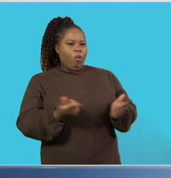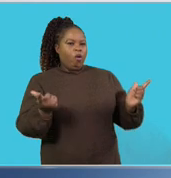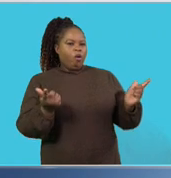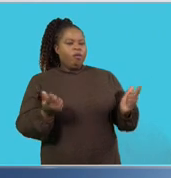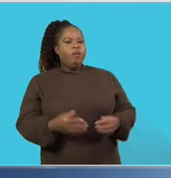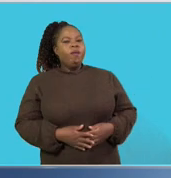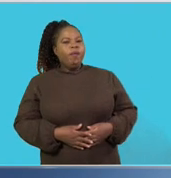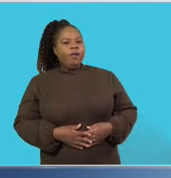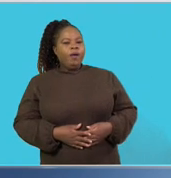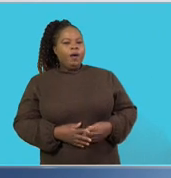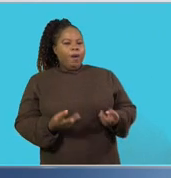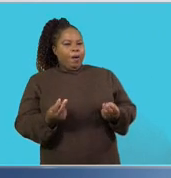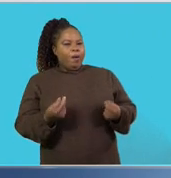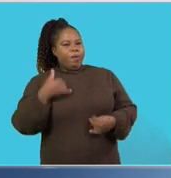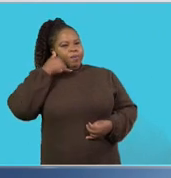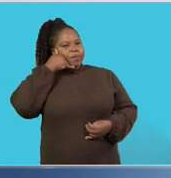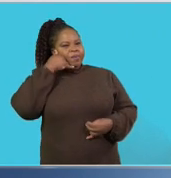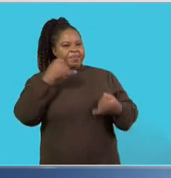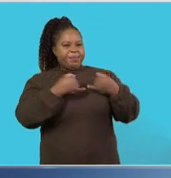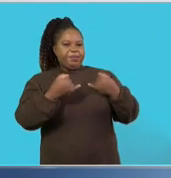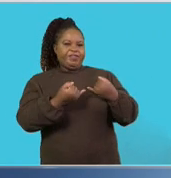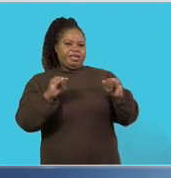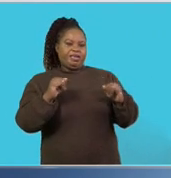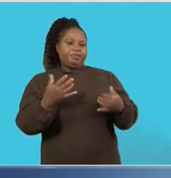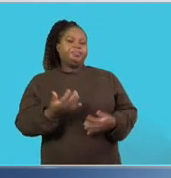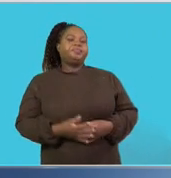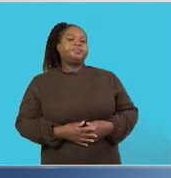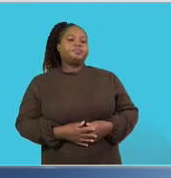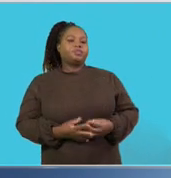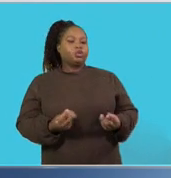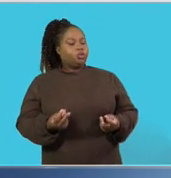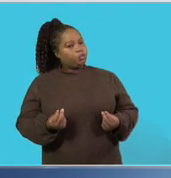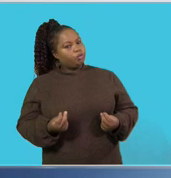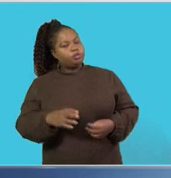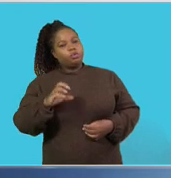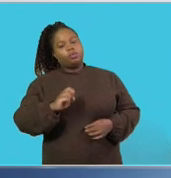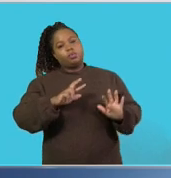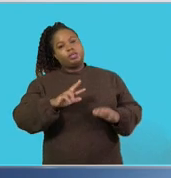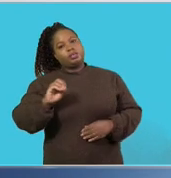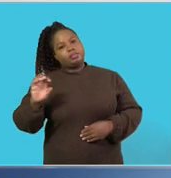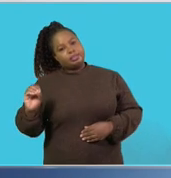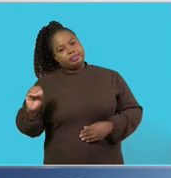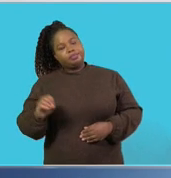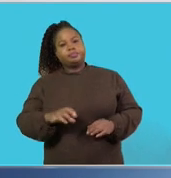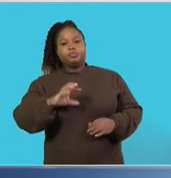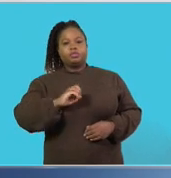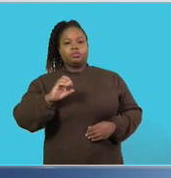the new toll free line, which is